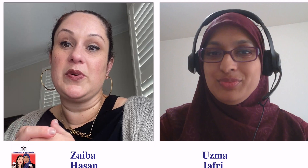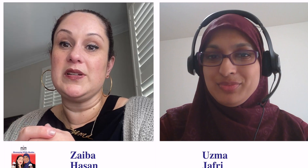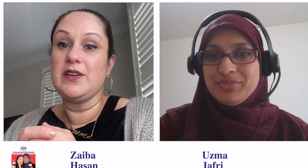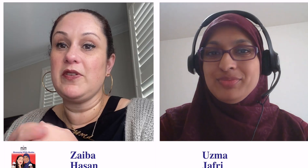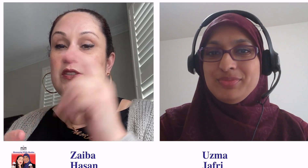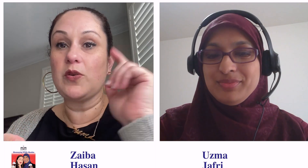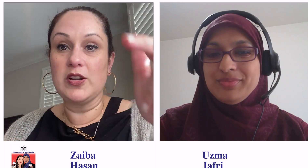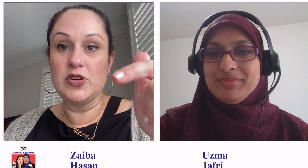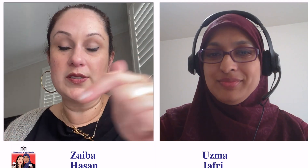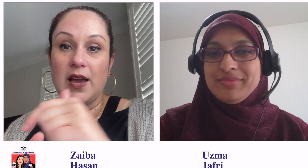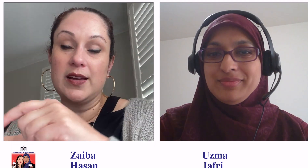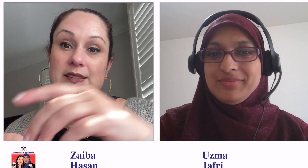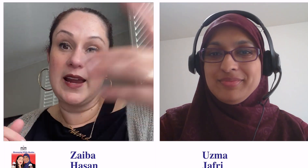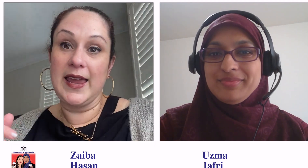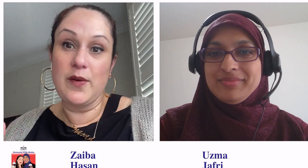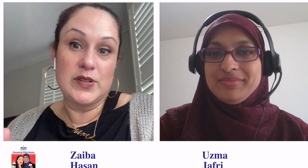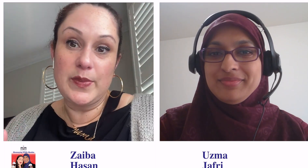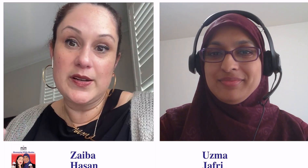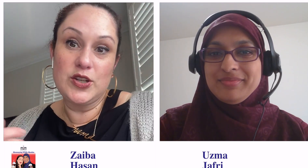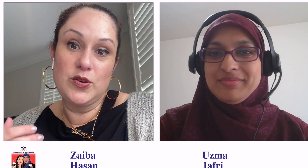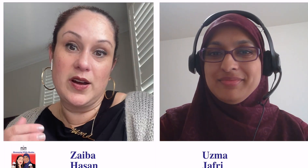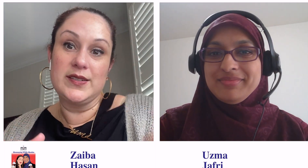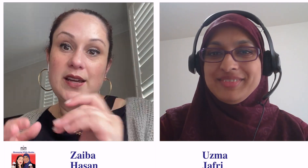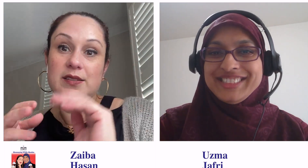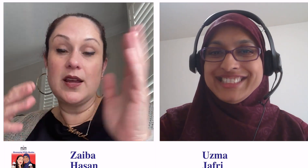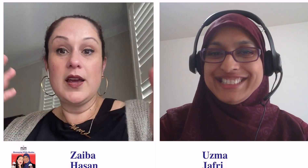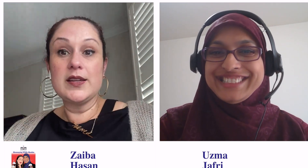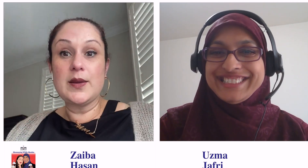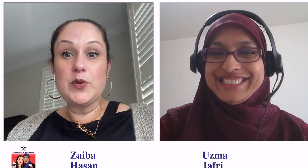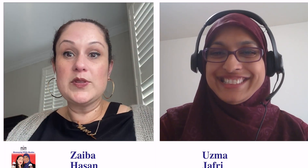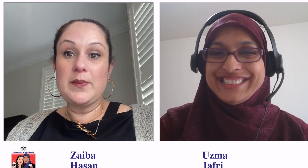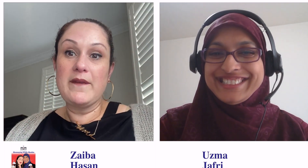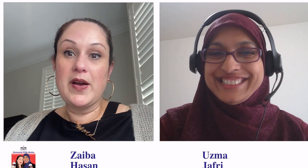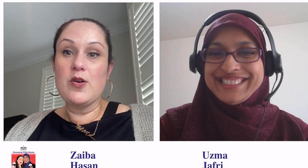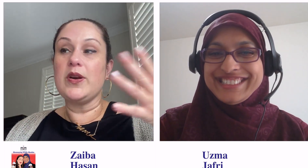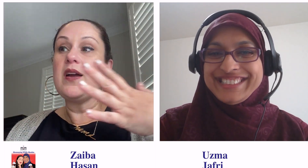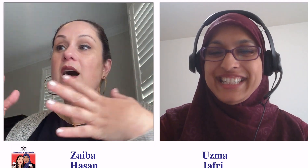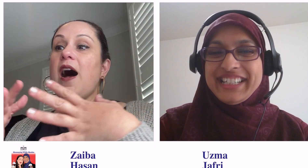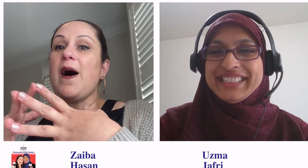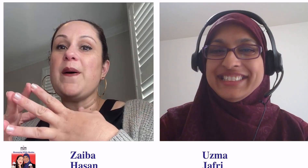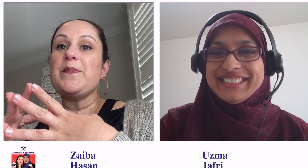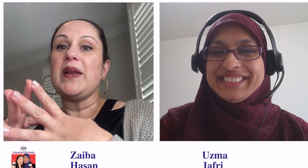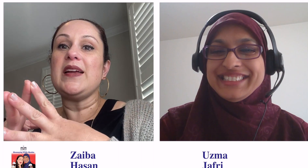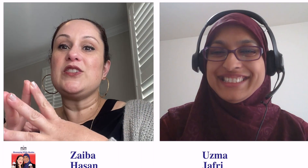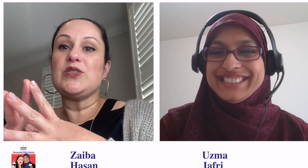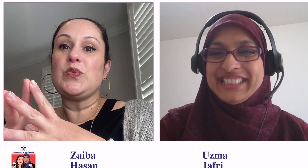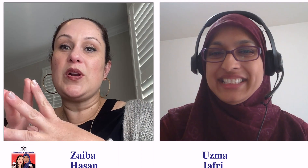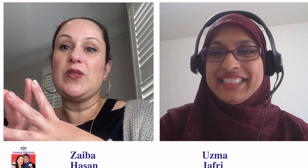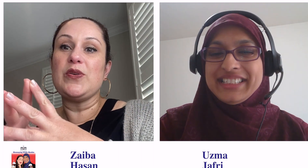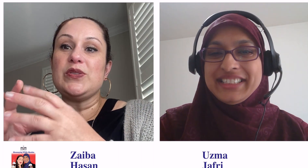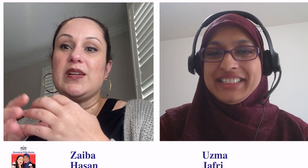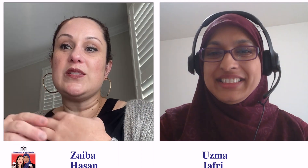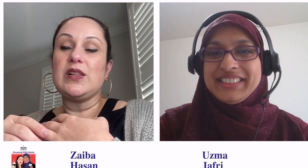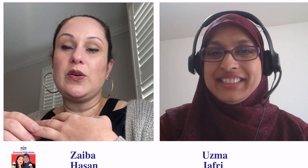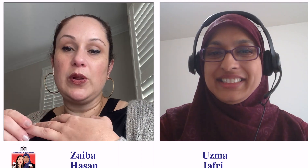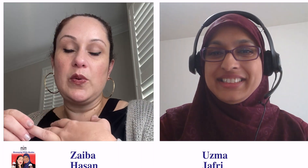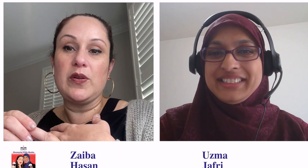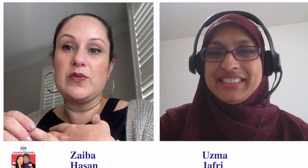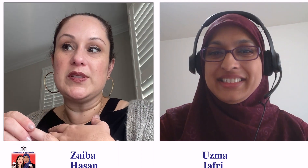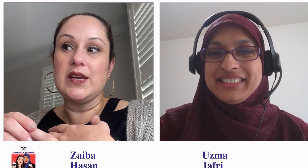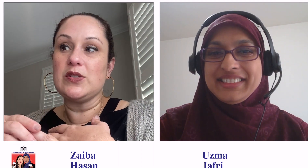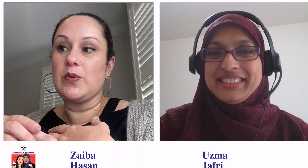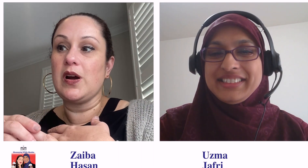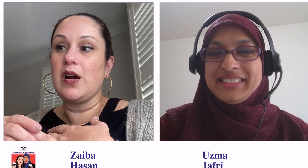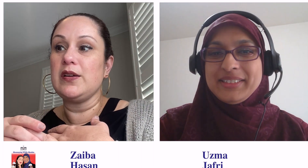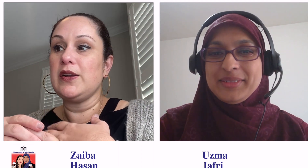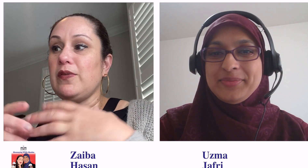somewhere different, so I just got, because I can't respond to you on text, because I'm using my phone. But it's just one of those, it's literally one